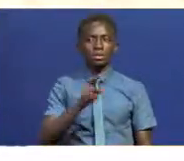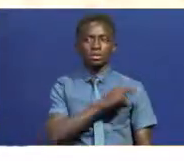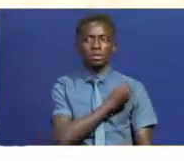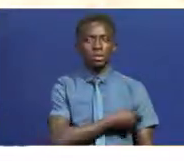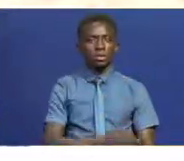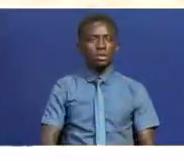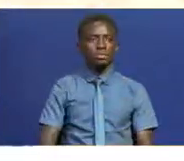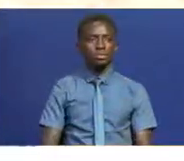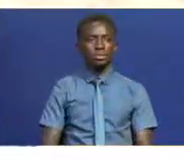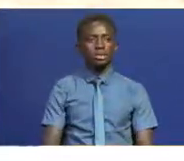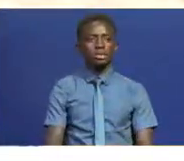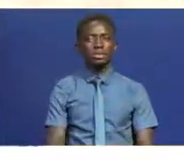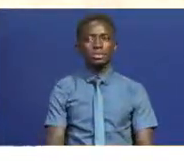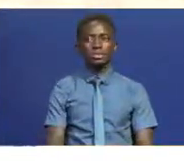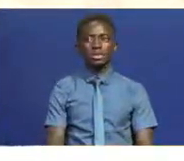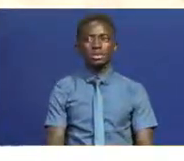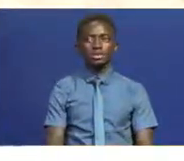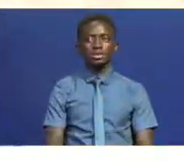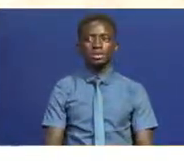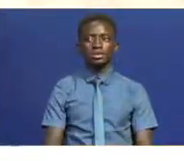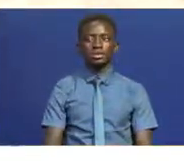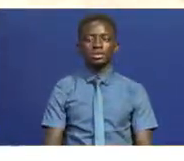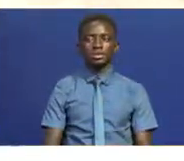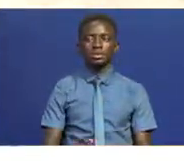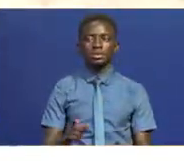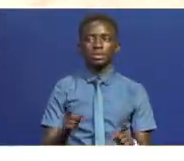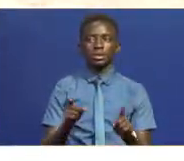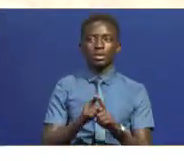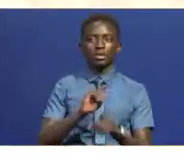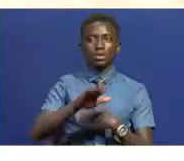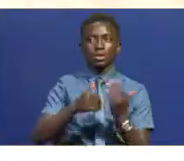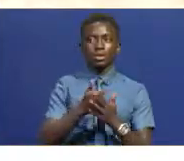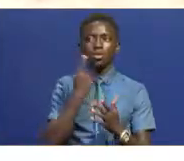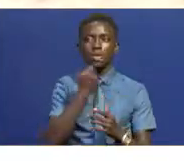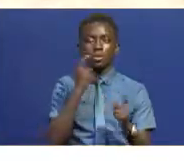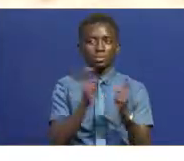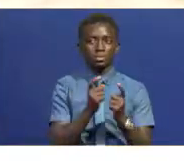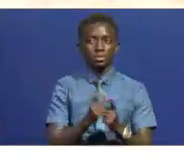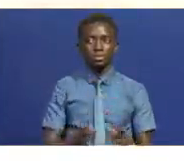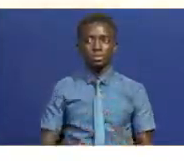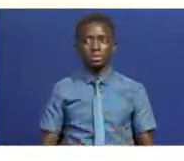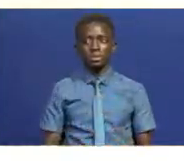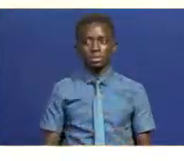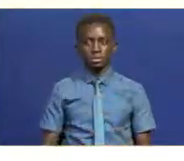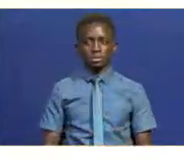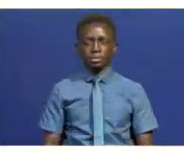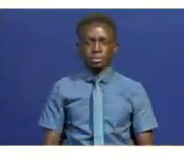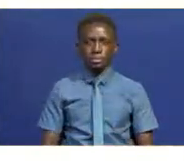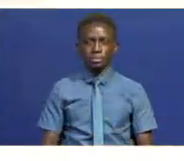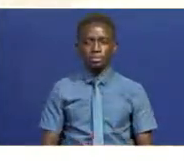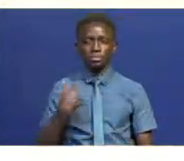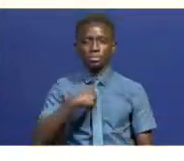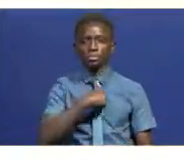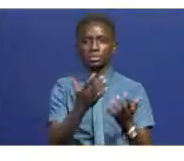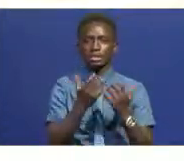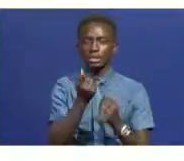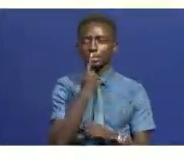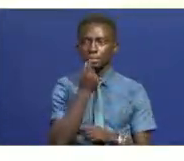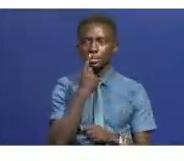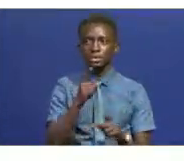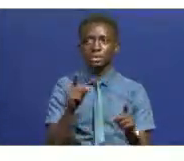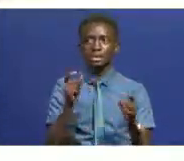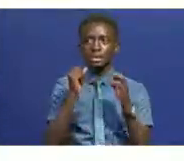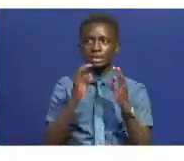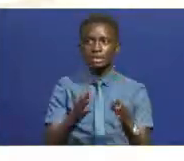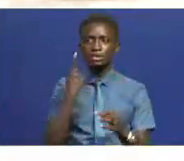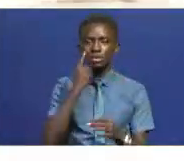flow sana. Sasa tuisipita na wagonjwa wenye wako hod wanaumia sana. Sisi ndio tunahitajika tupeane dawa. Yeah, ikijaa hakuna